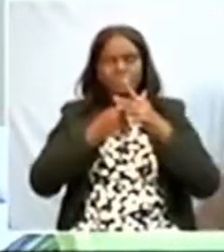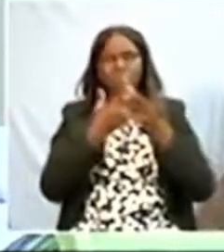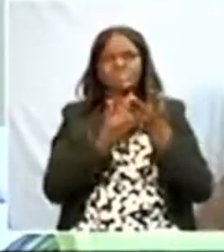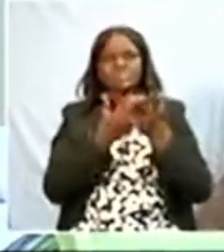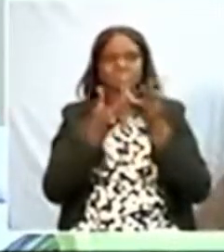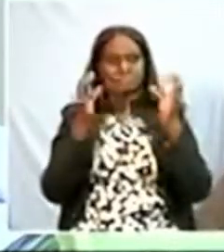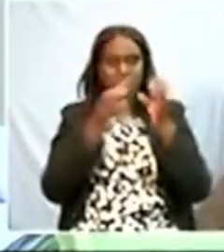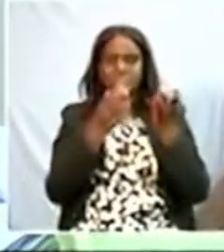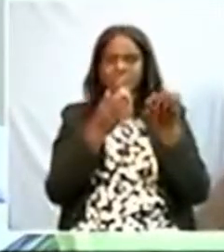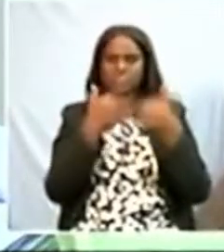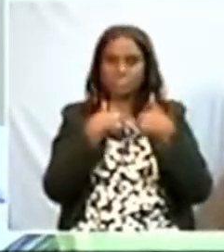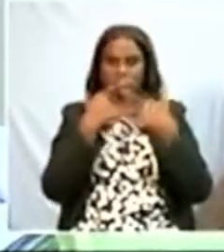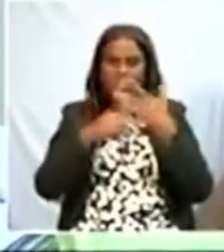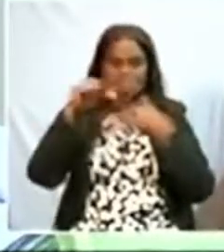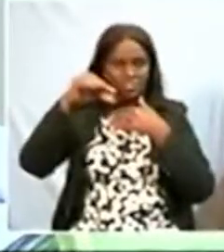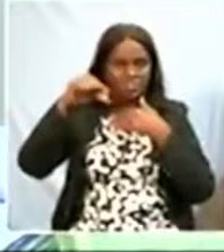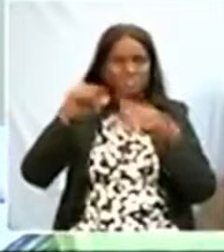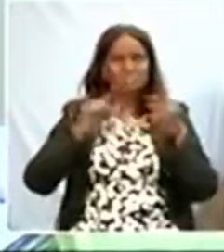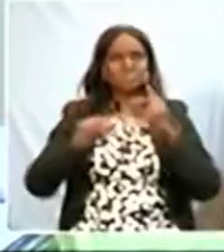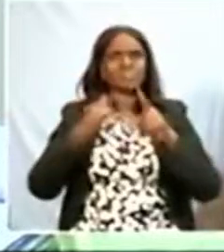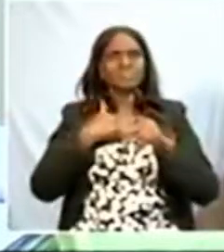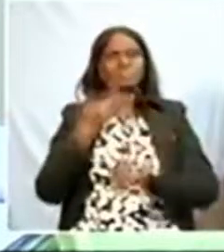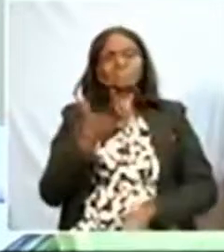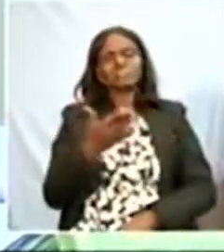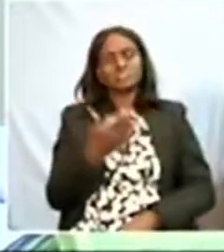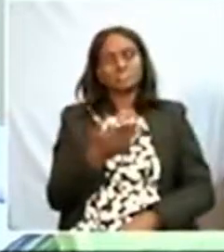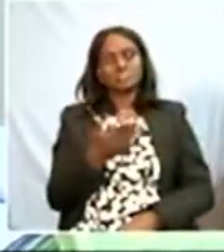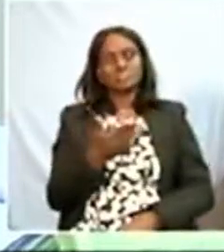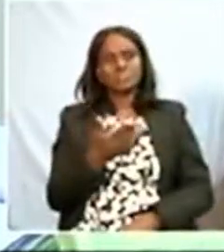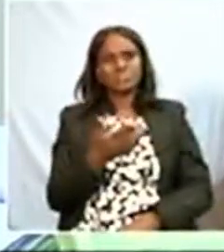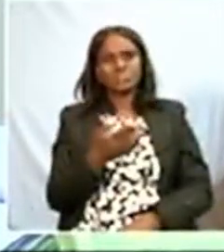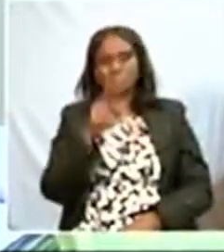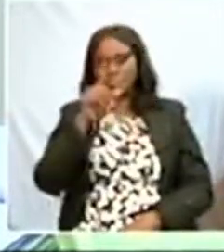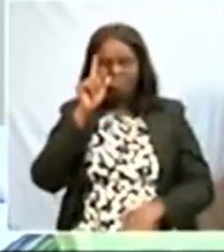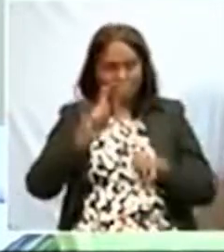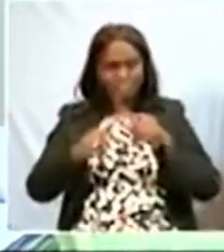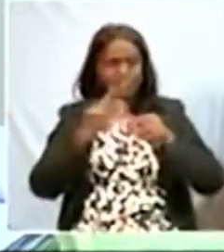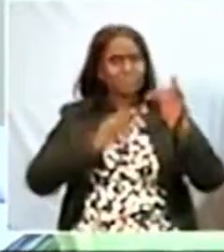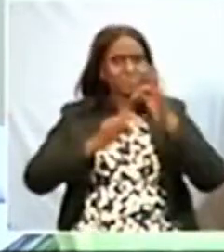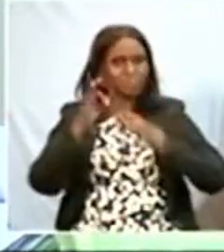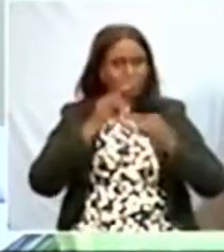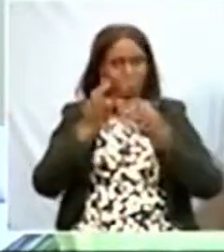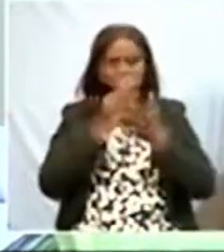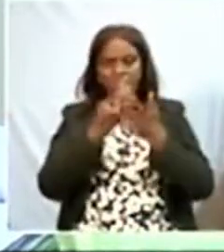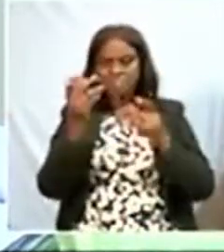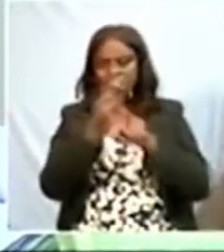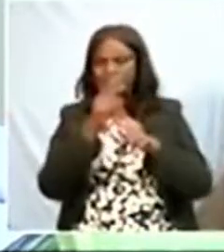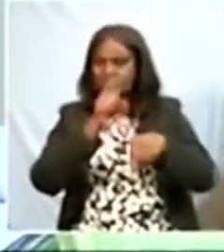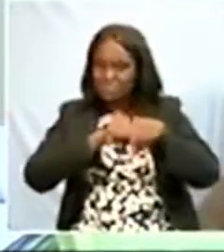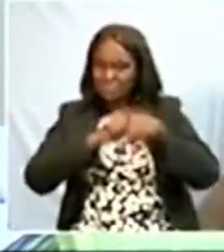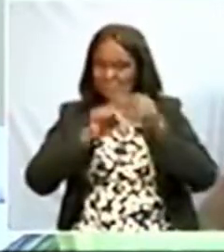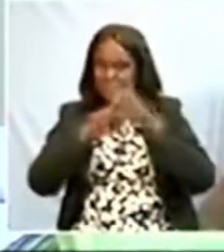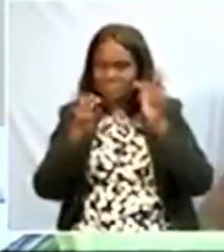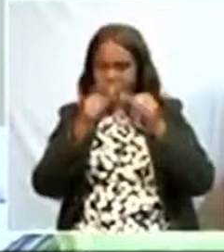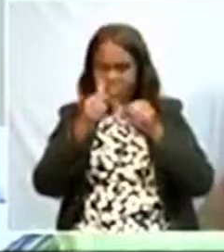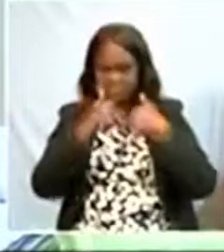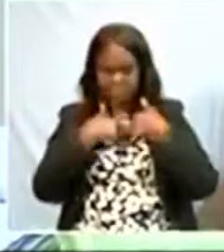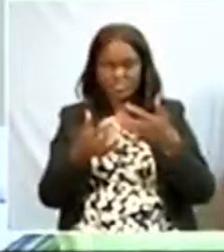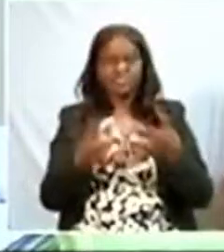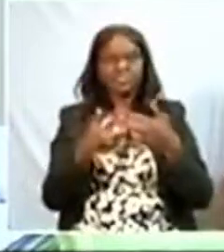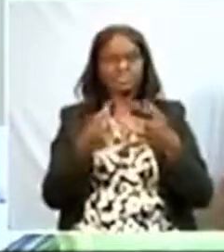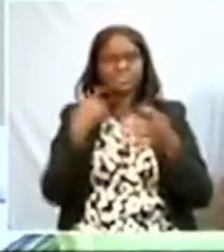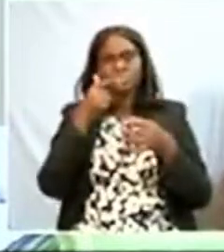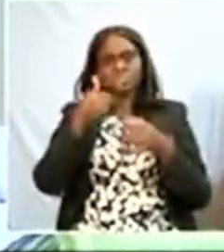The council has qualified personnel. You can't justify failure from the onset when you have the engineers